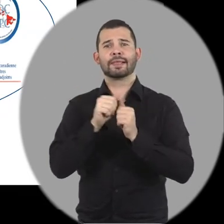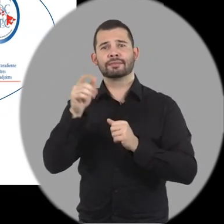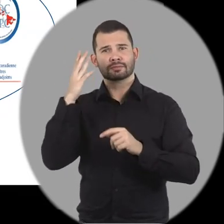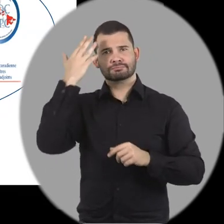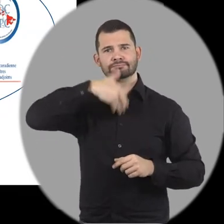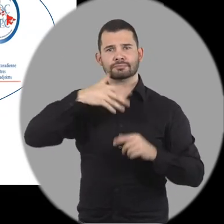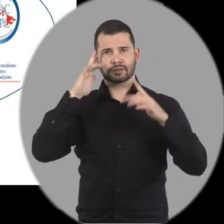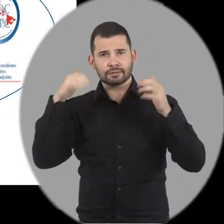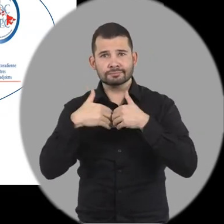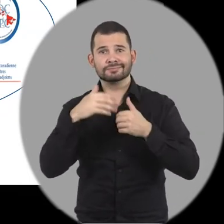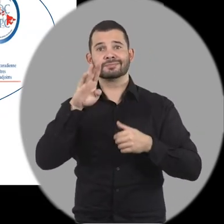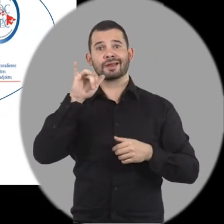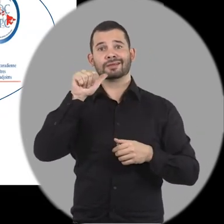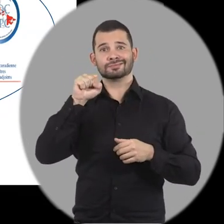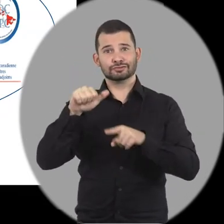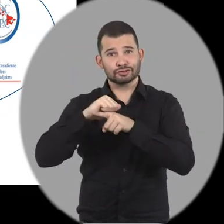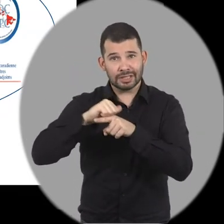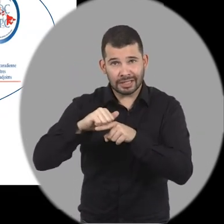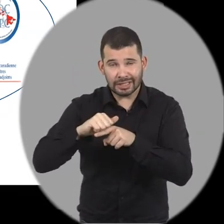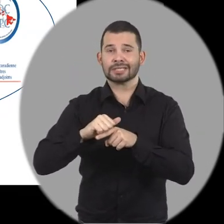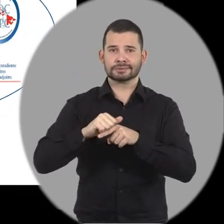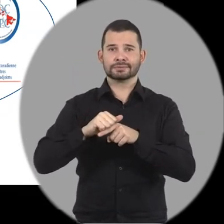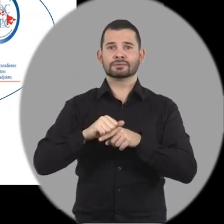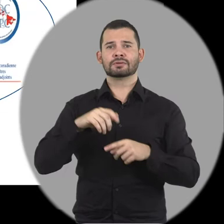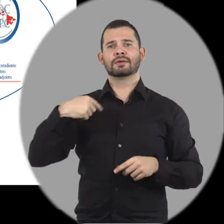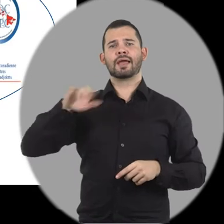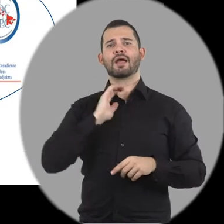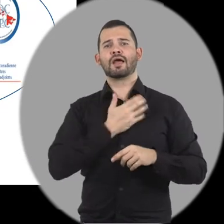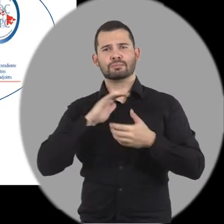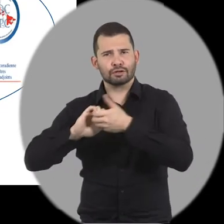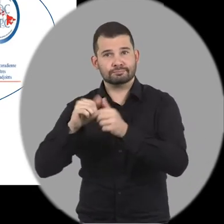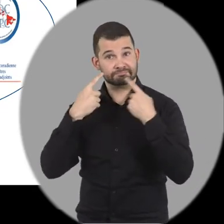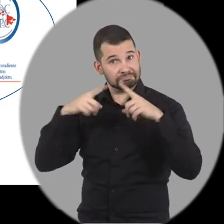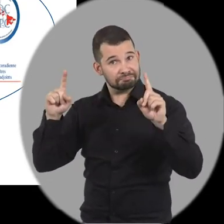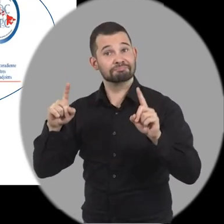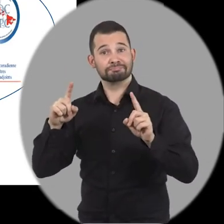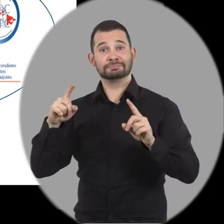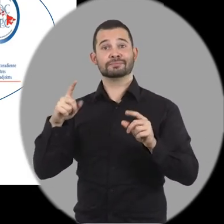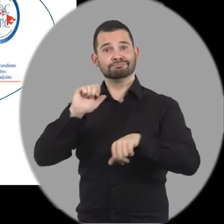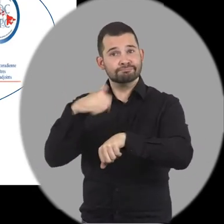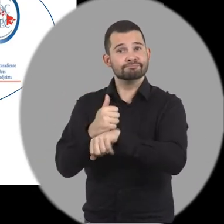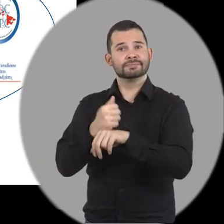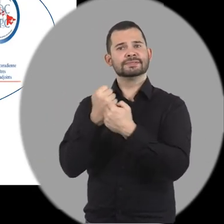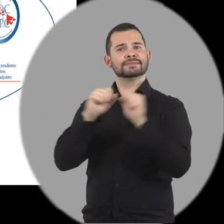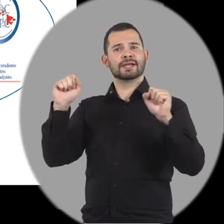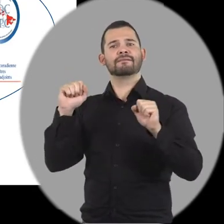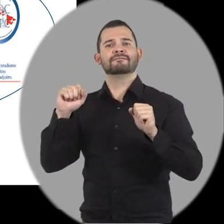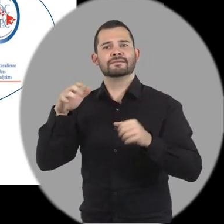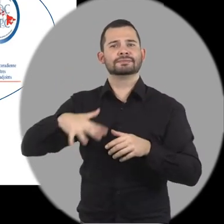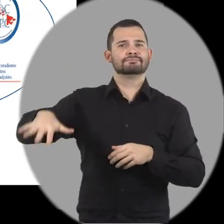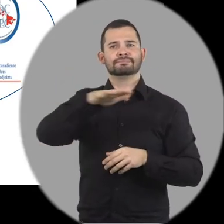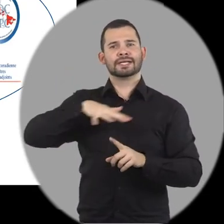explored key concepts for equity, diversity, and inclusion. Our partnership has been exceptionally successful as we anchored on establishing a safe space